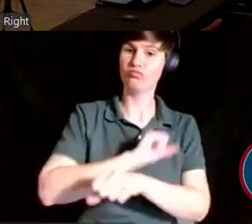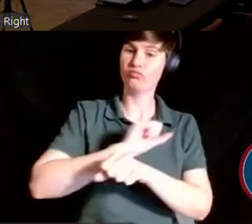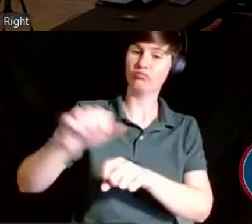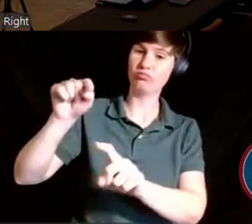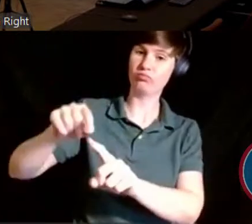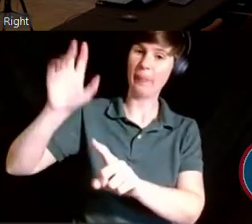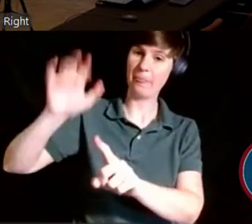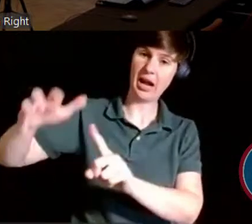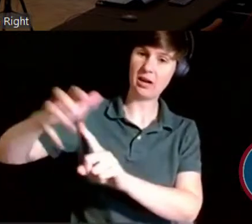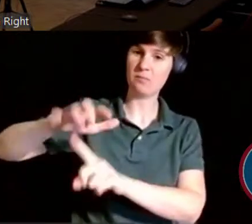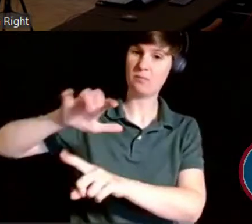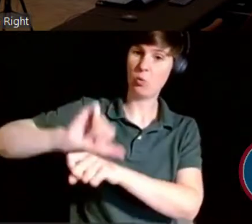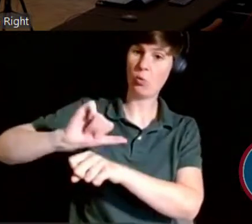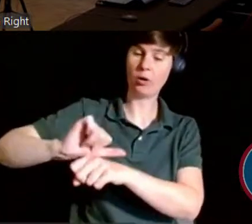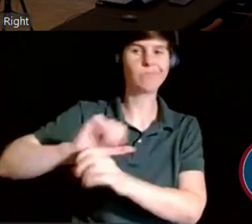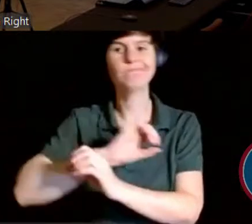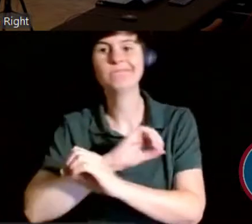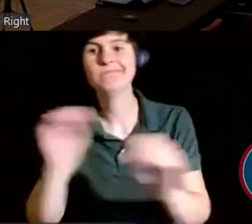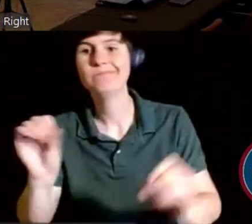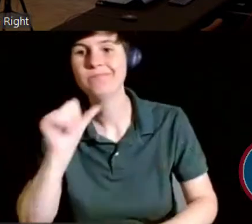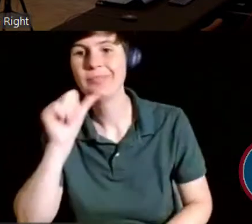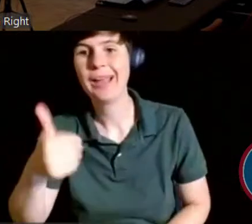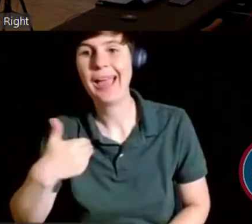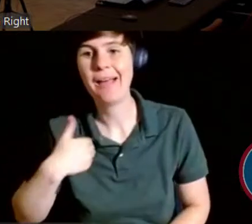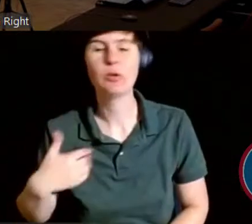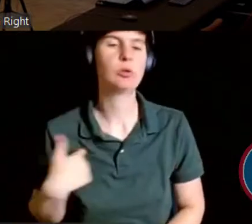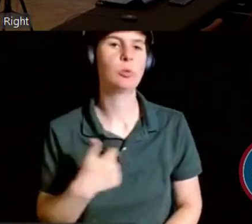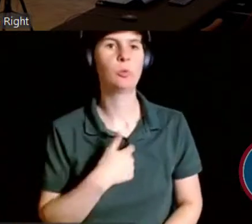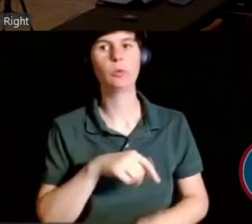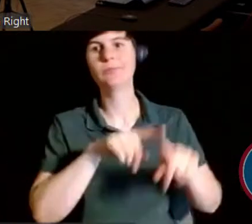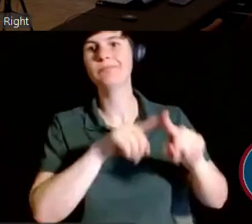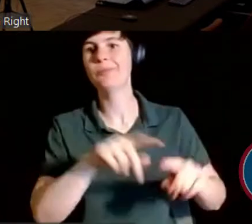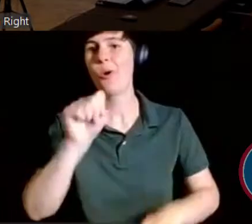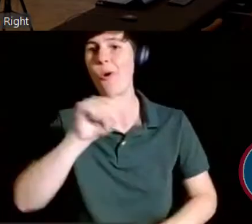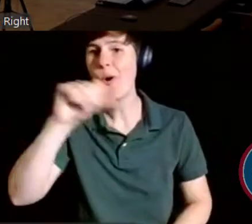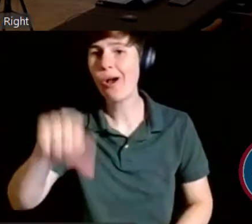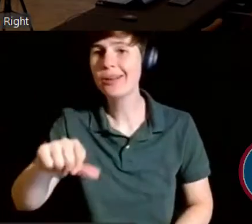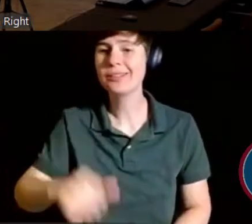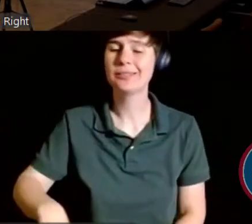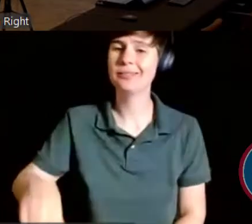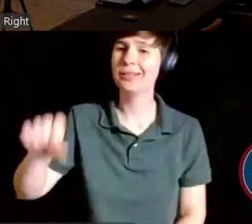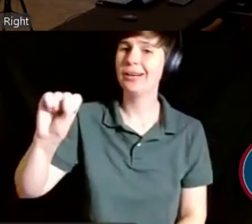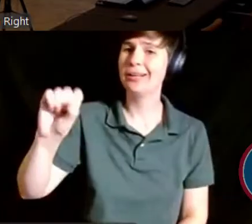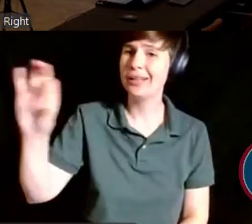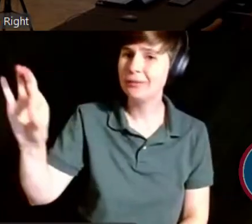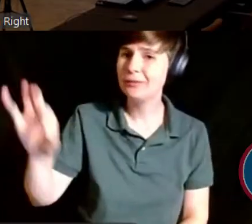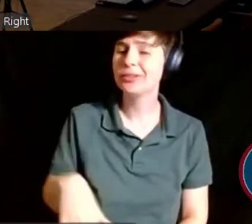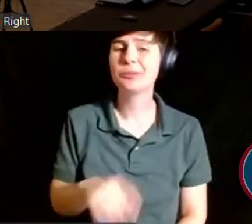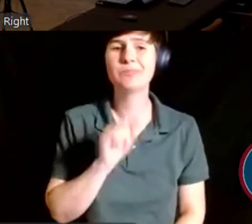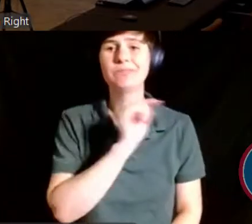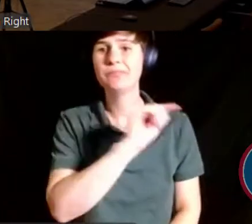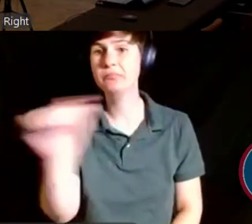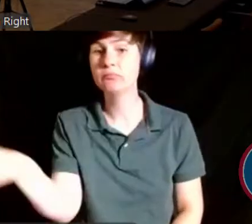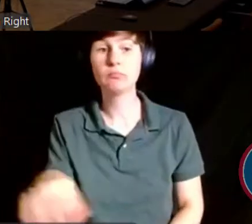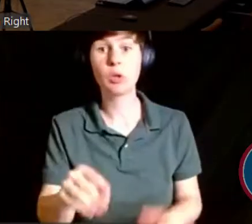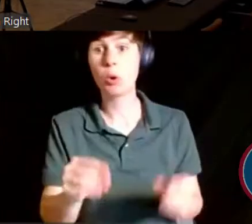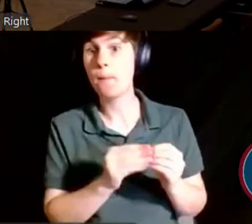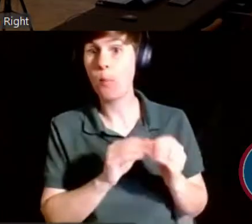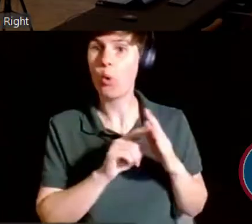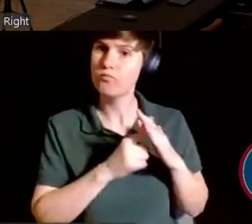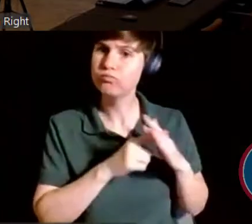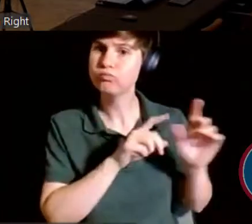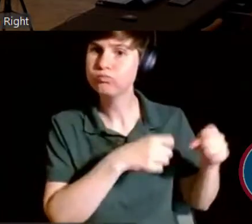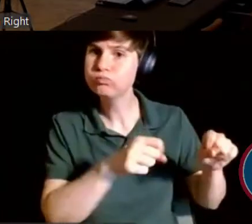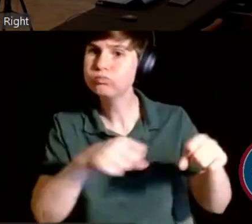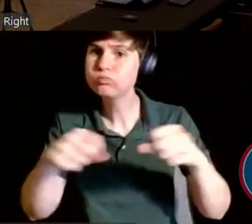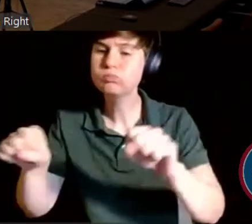works. So we are relying on other cities like Austin and San Francisco, who have done a lot more piloting than we have maybe